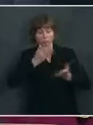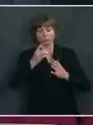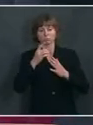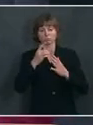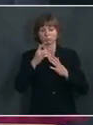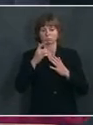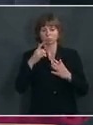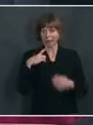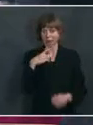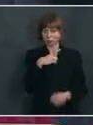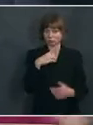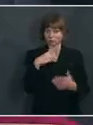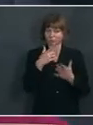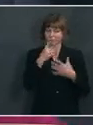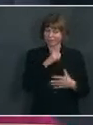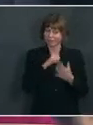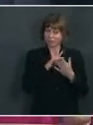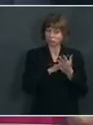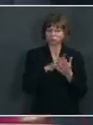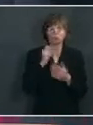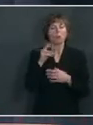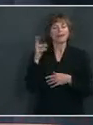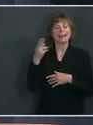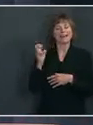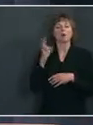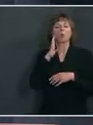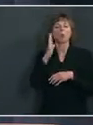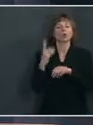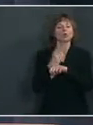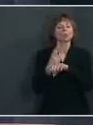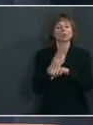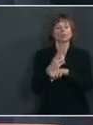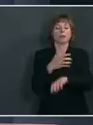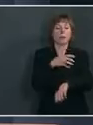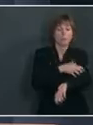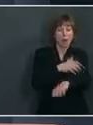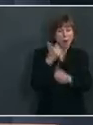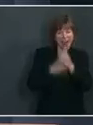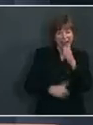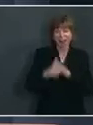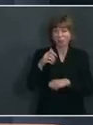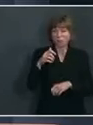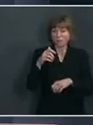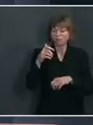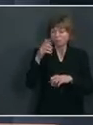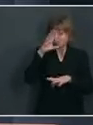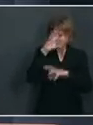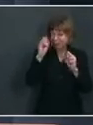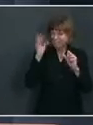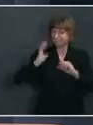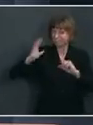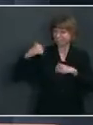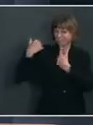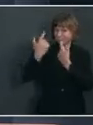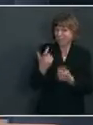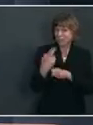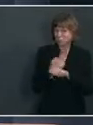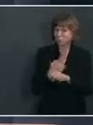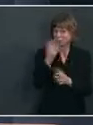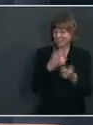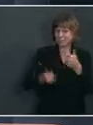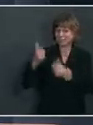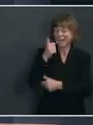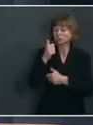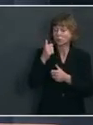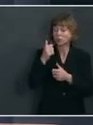to use the levers that every president in history has used, executive actions. But he also feels it's important to work with Congress and not just one party,